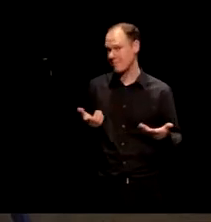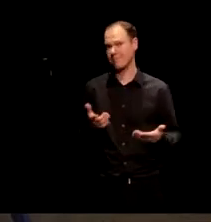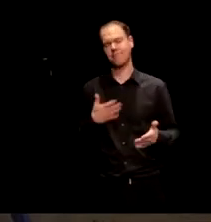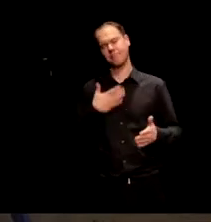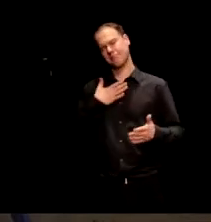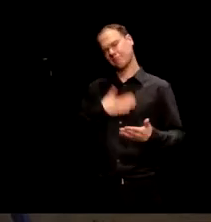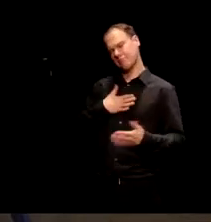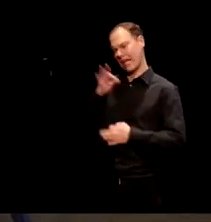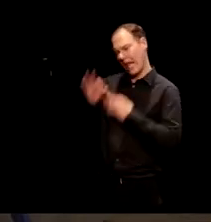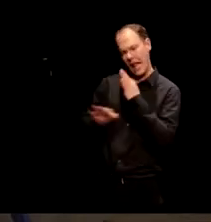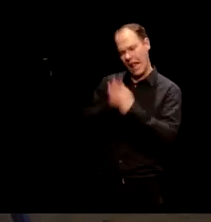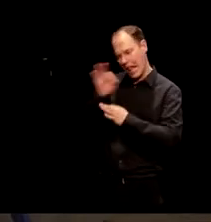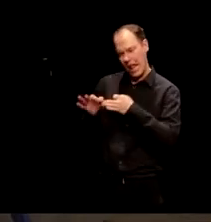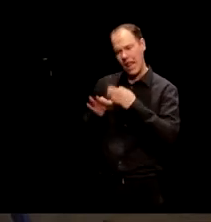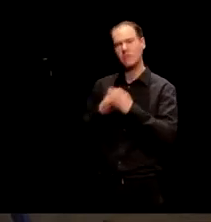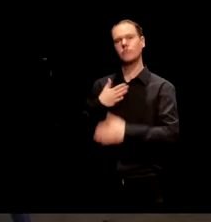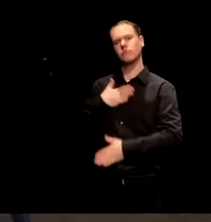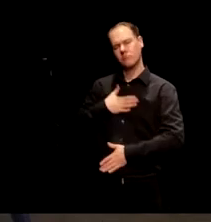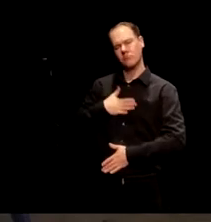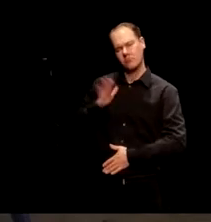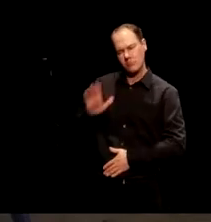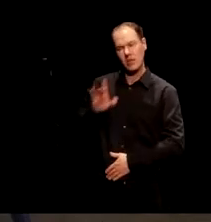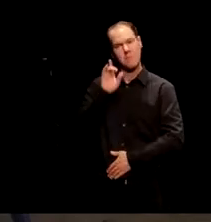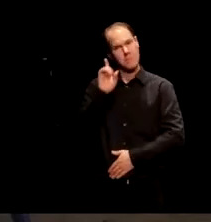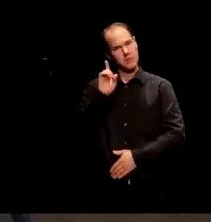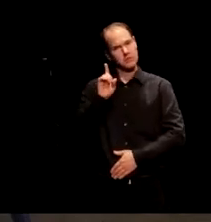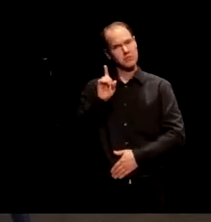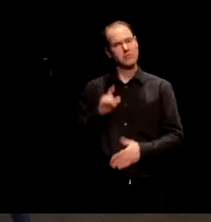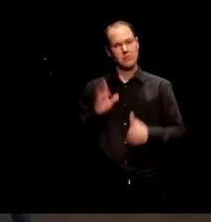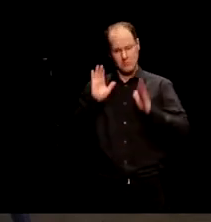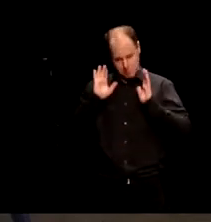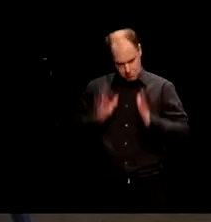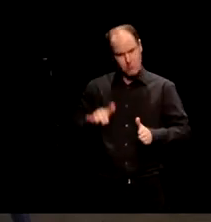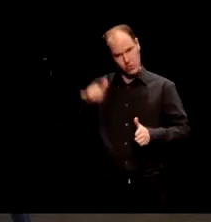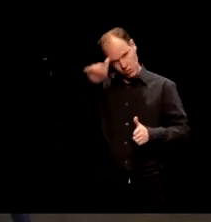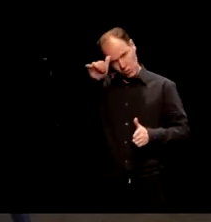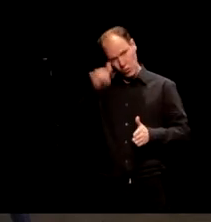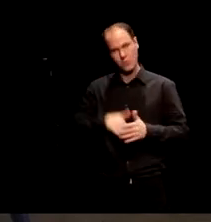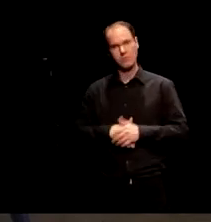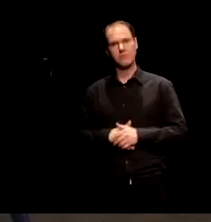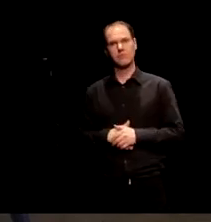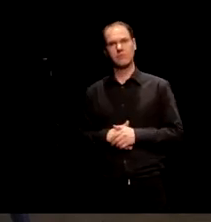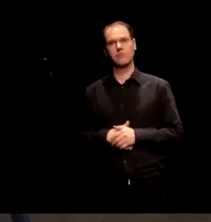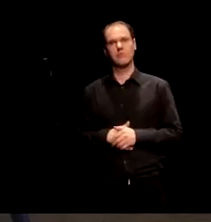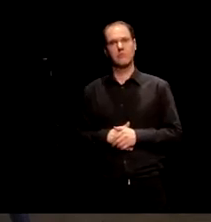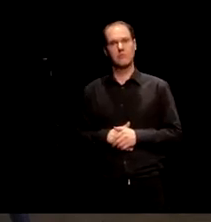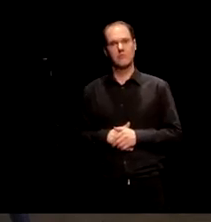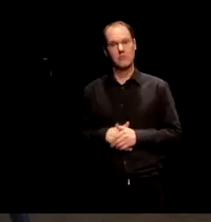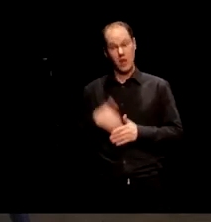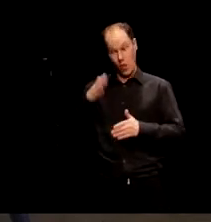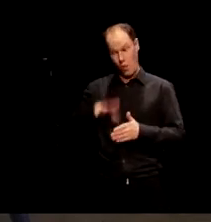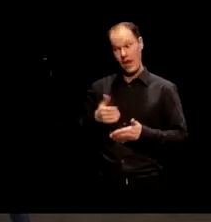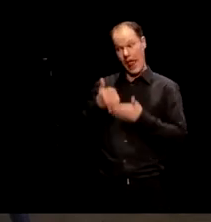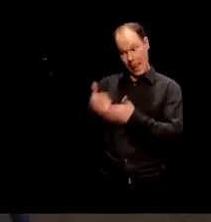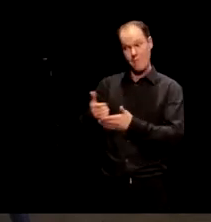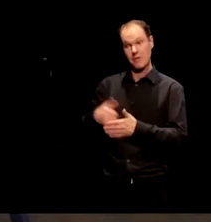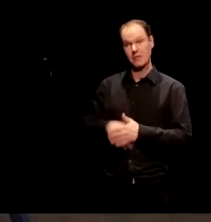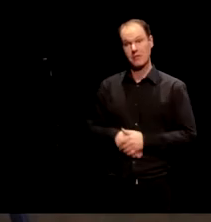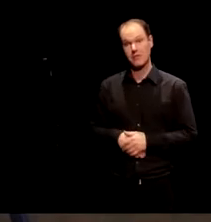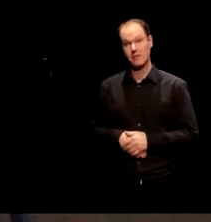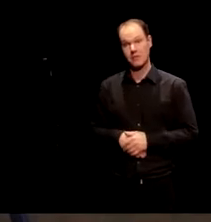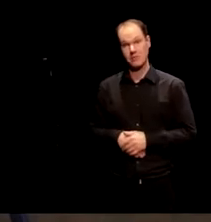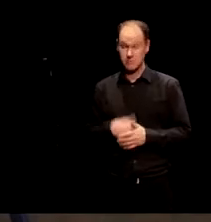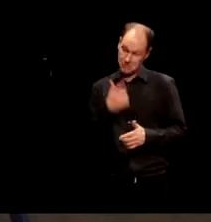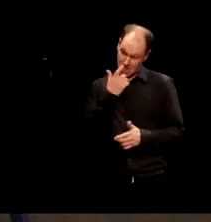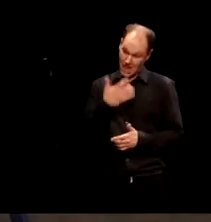Forgive me for questioning you like this, Boo, but I must know. I want to help you, if